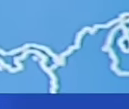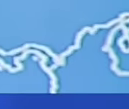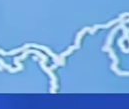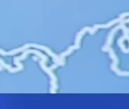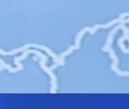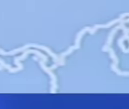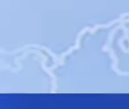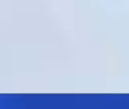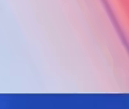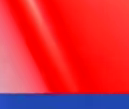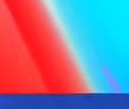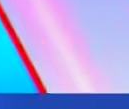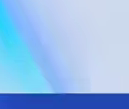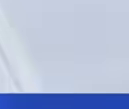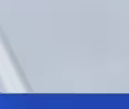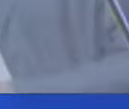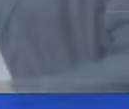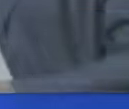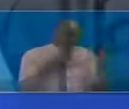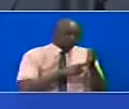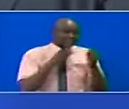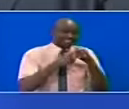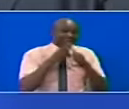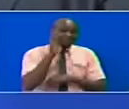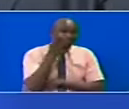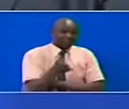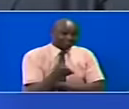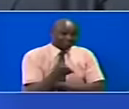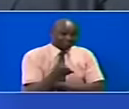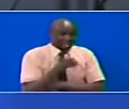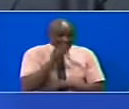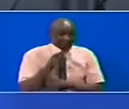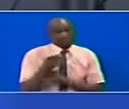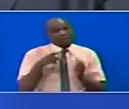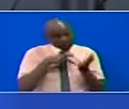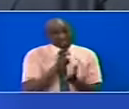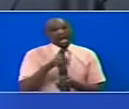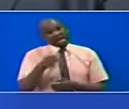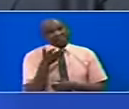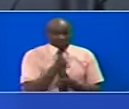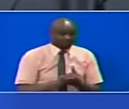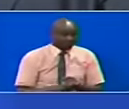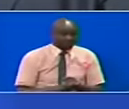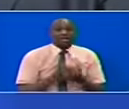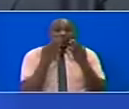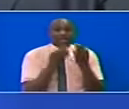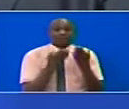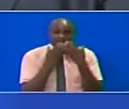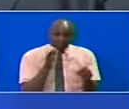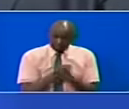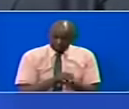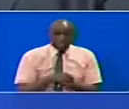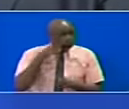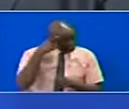pay members of parliament another 3.7 billion on top as a severance pay. A very good afternoon to you. Thank you for coming in. Can we